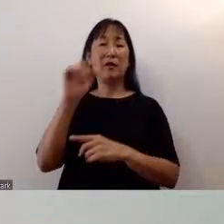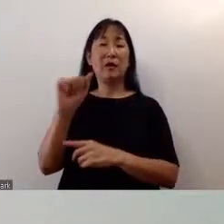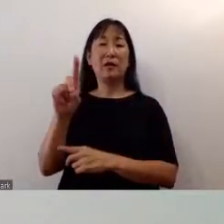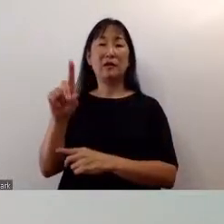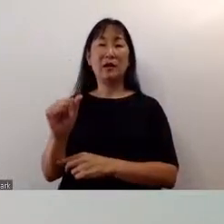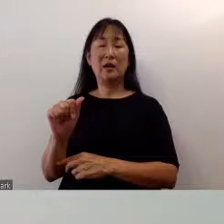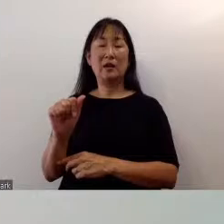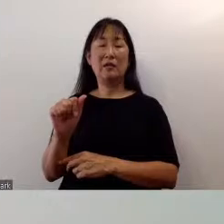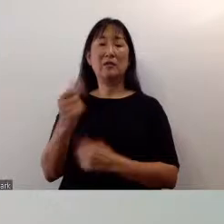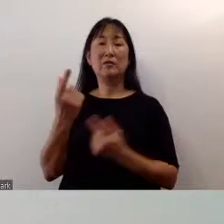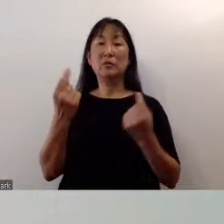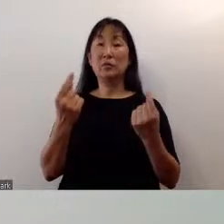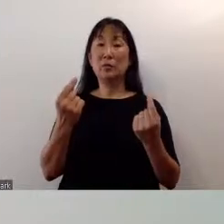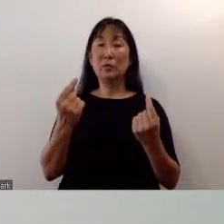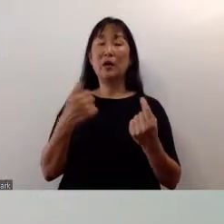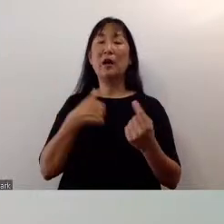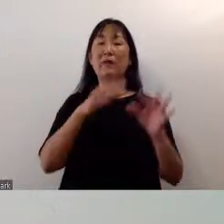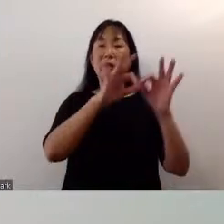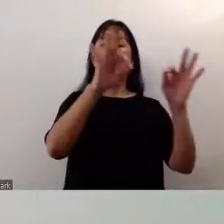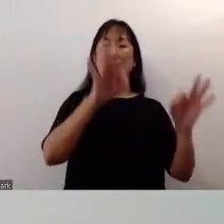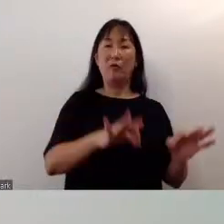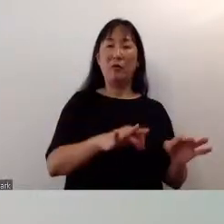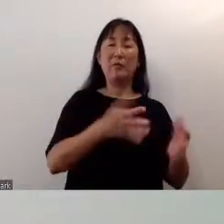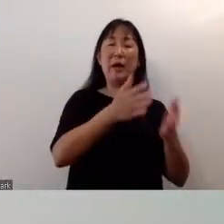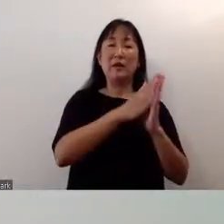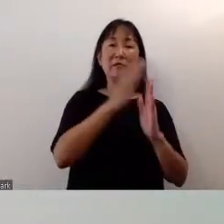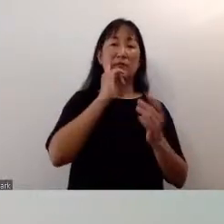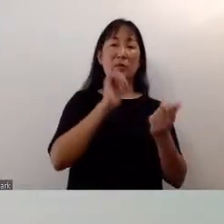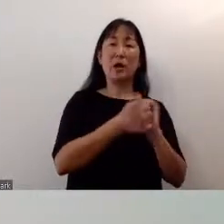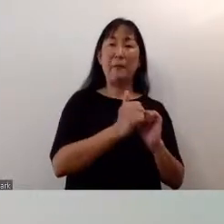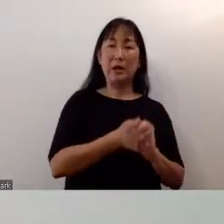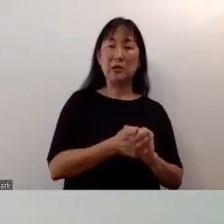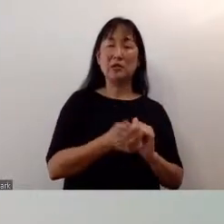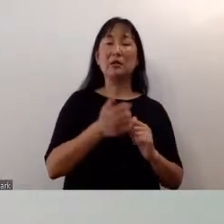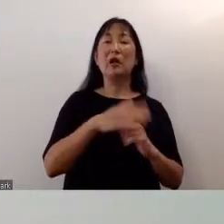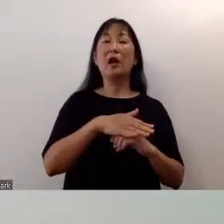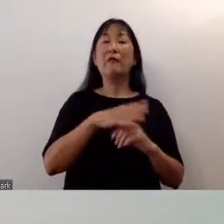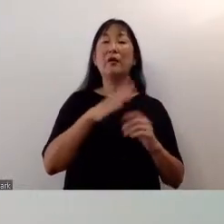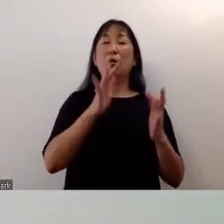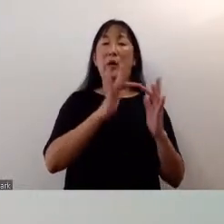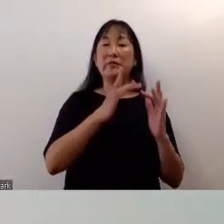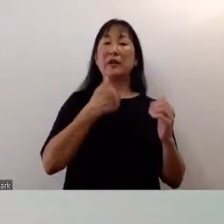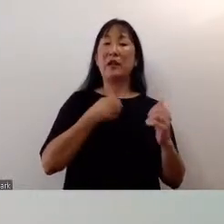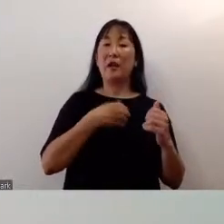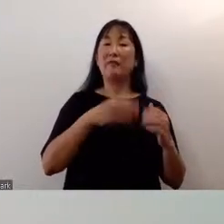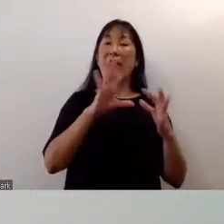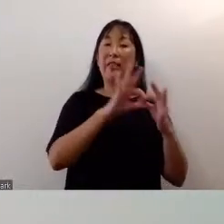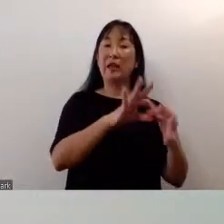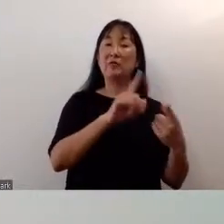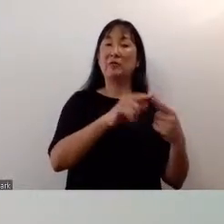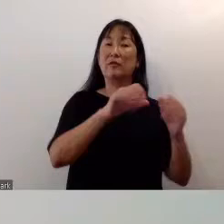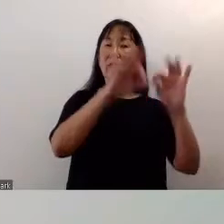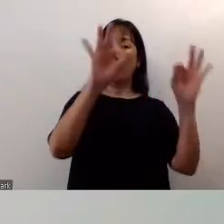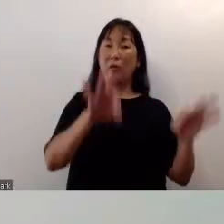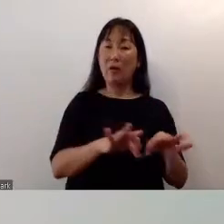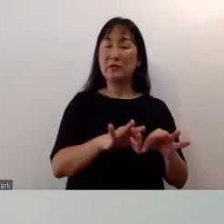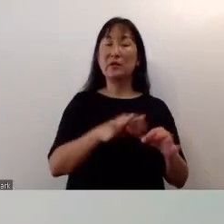fill out a form requesting accommodation. On our website, we have a link to all of those forms and the